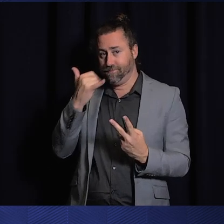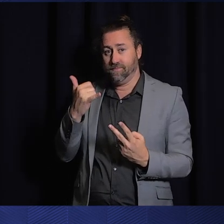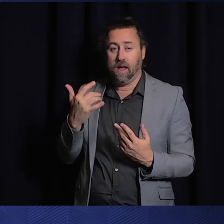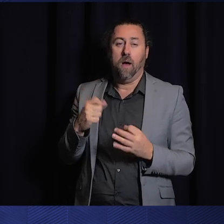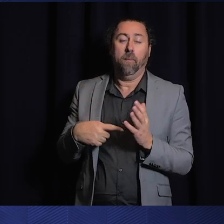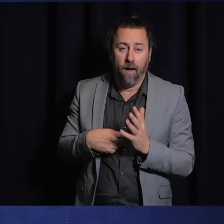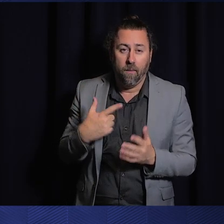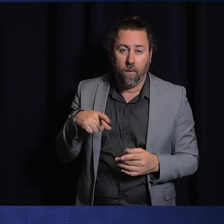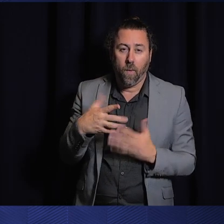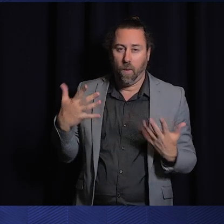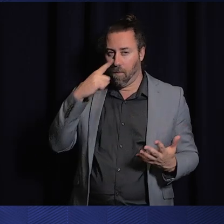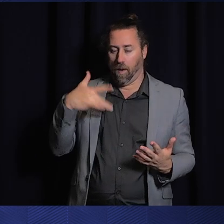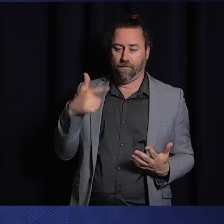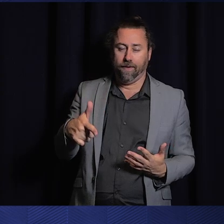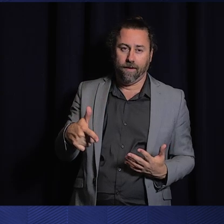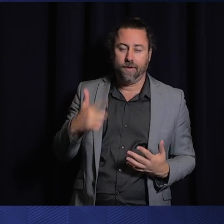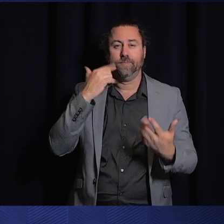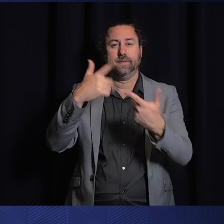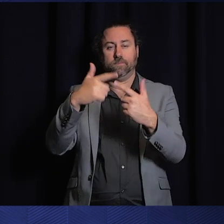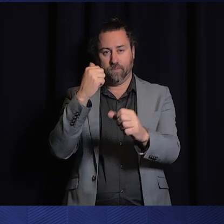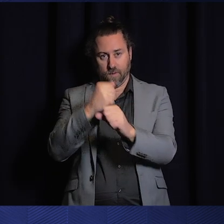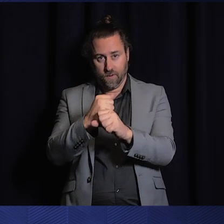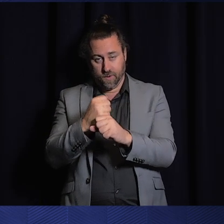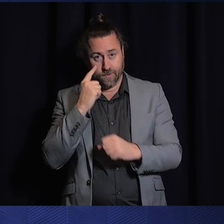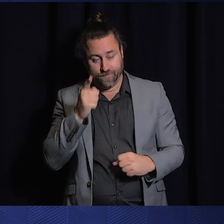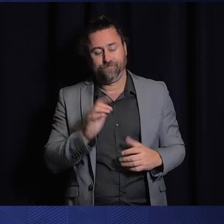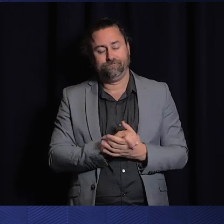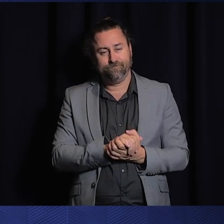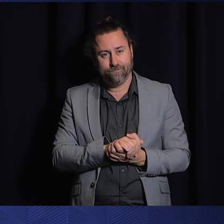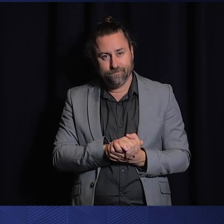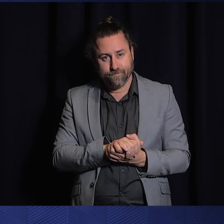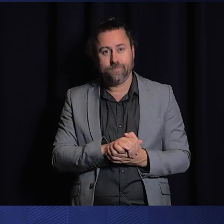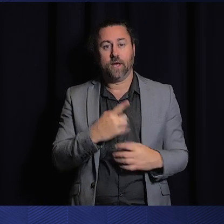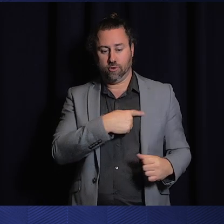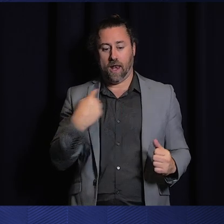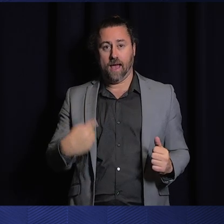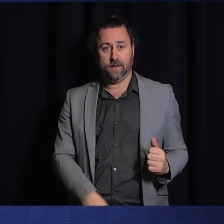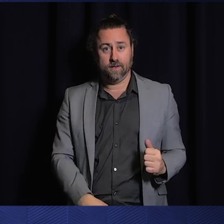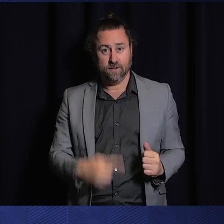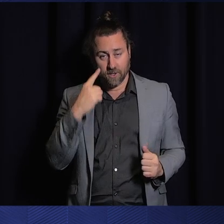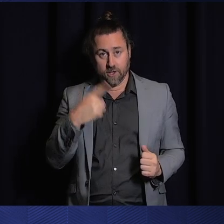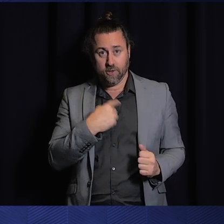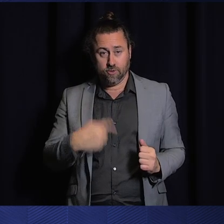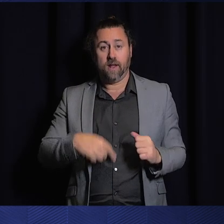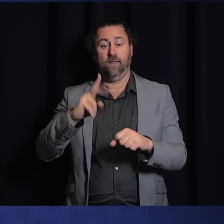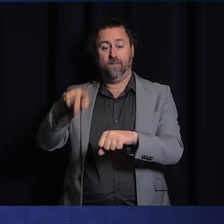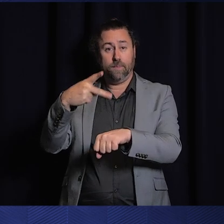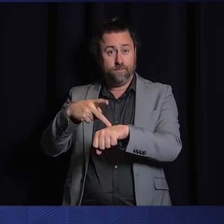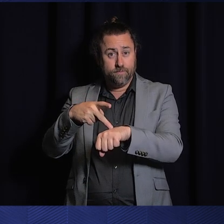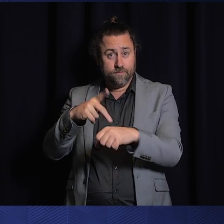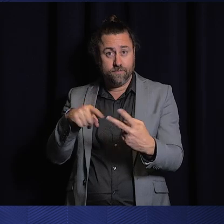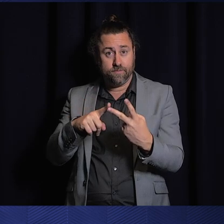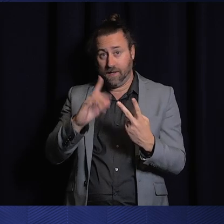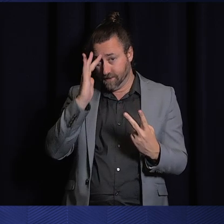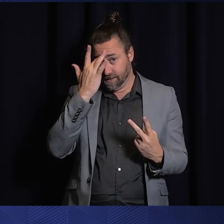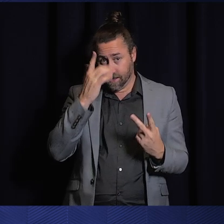size. But we have, for instance, the People's Republic of China, the Philippines,